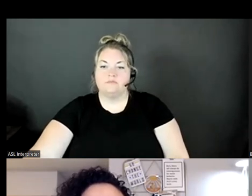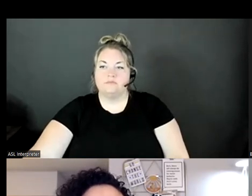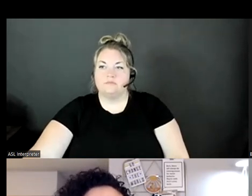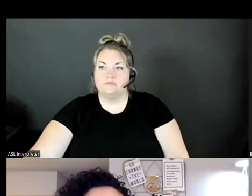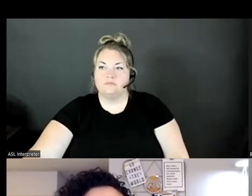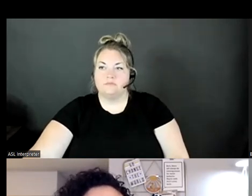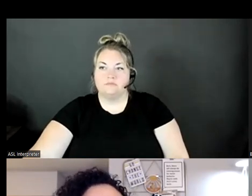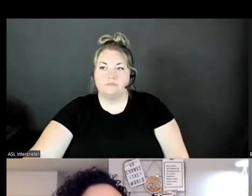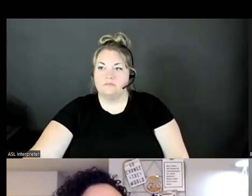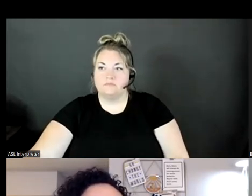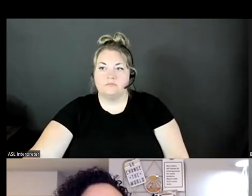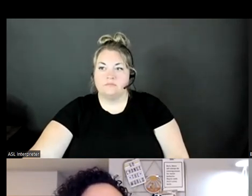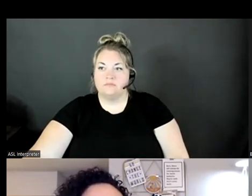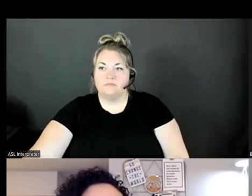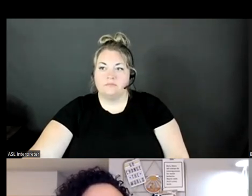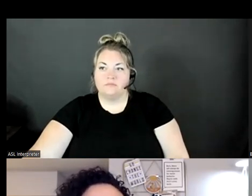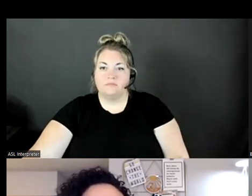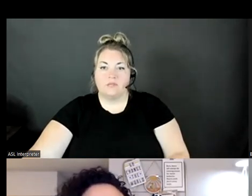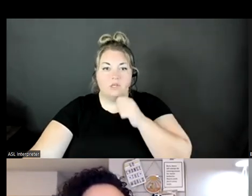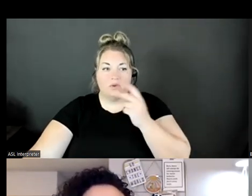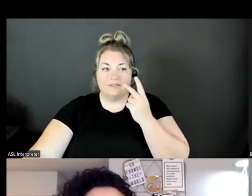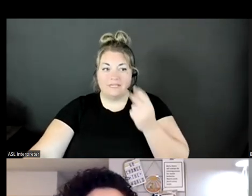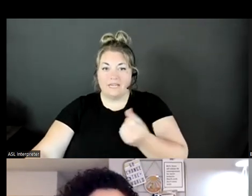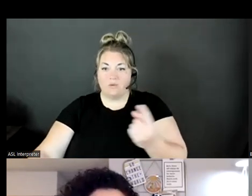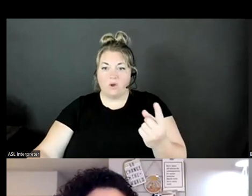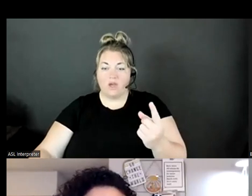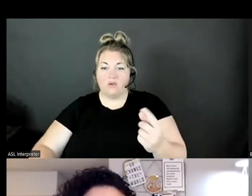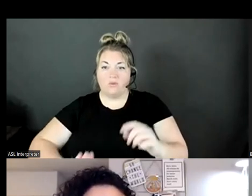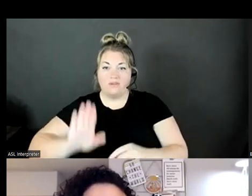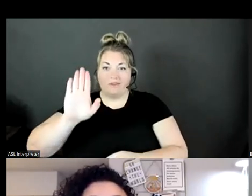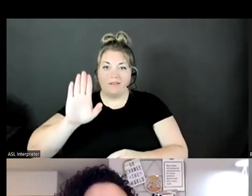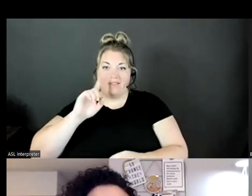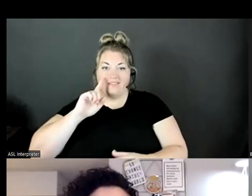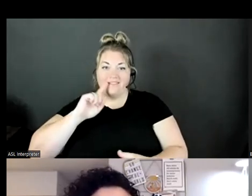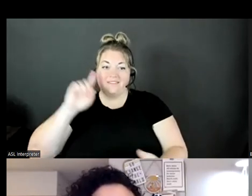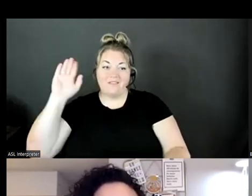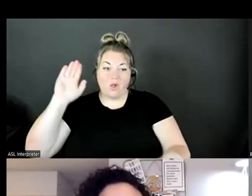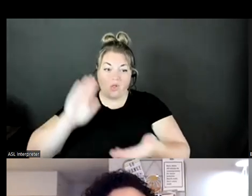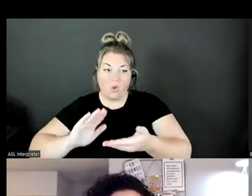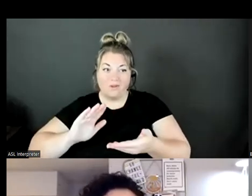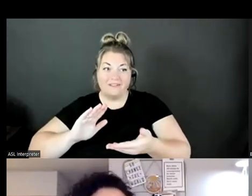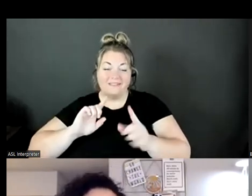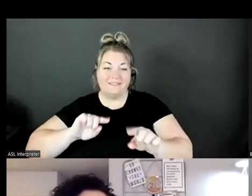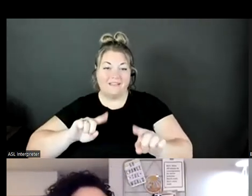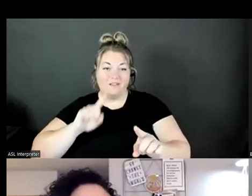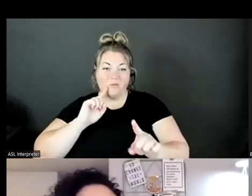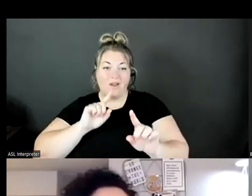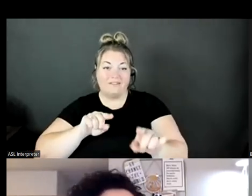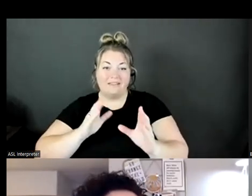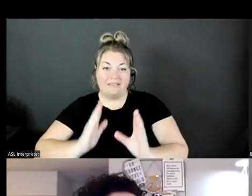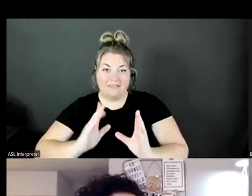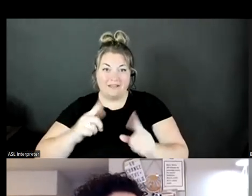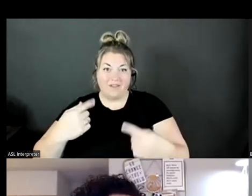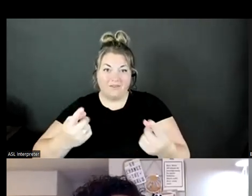I don't see anyone raising their hand. I think this is the lowest attendance of attendees I've ever seen at BHAAC, which is